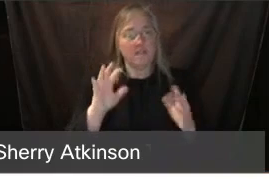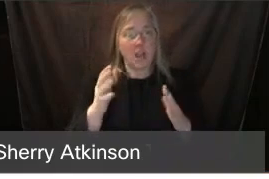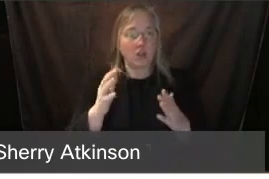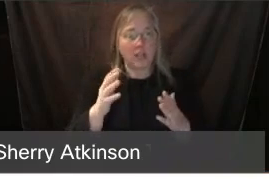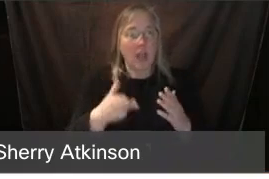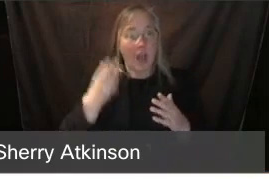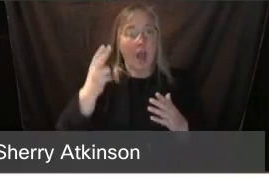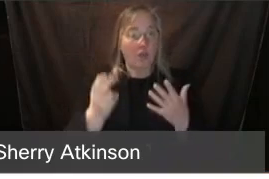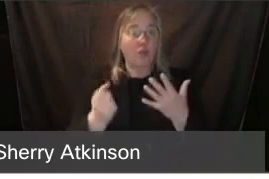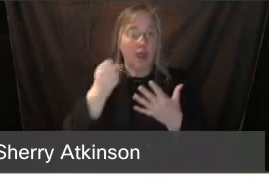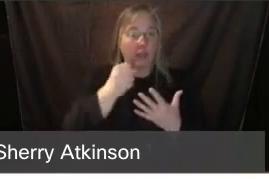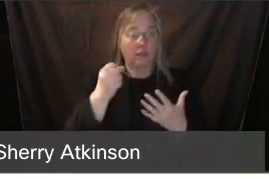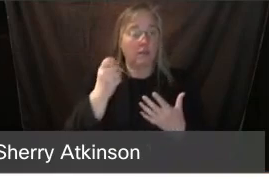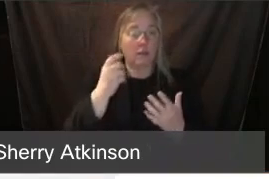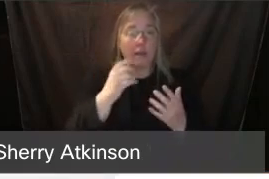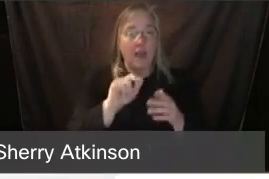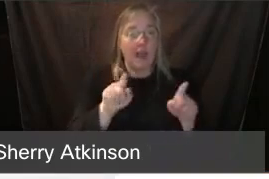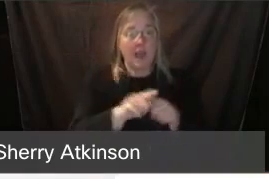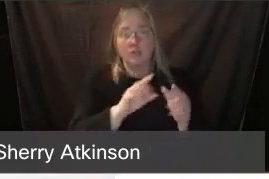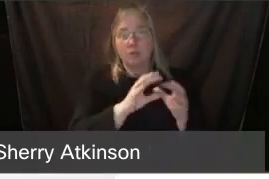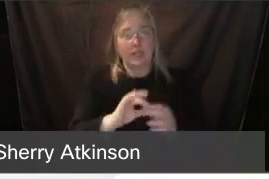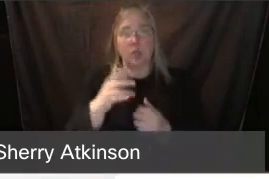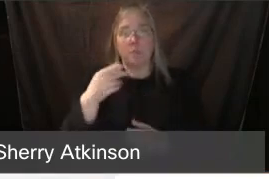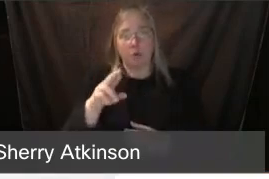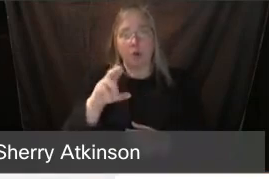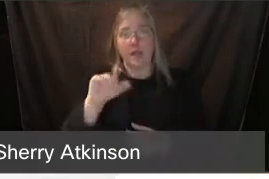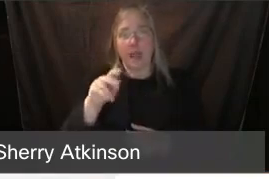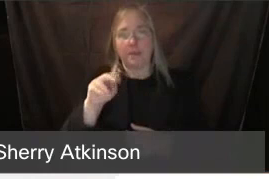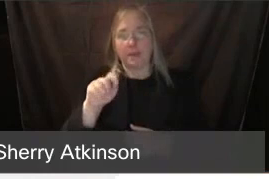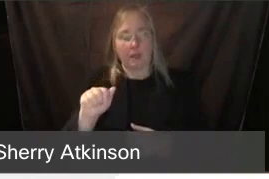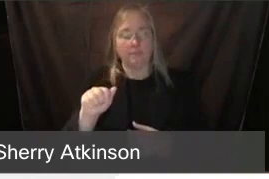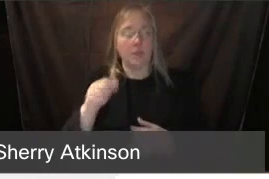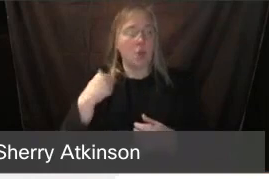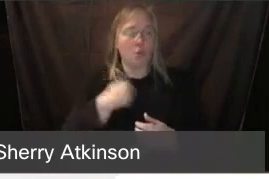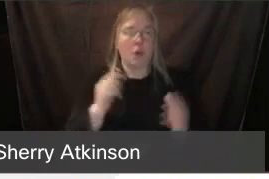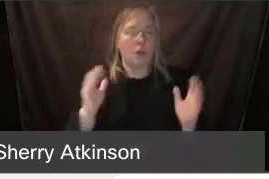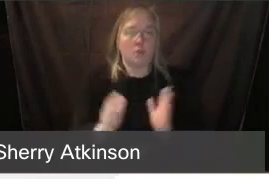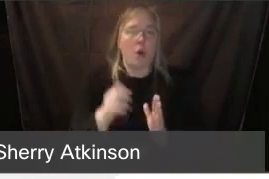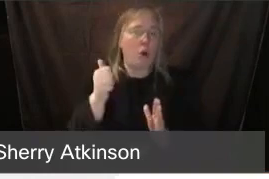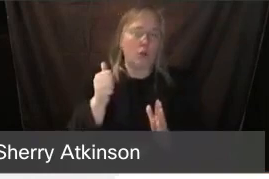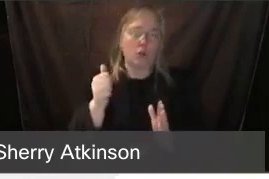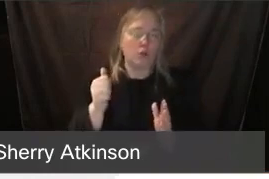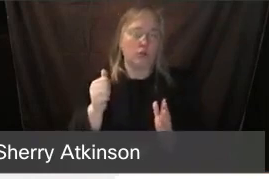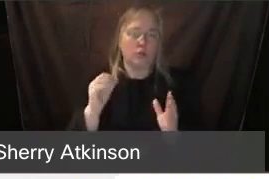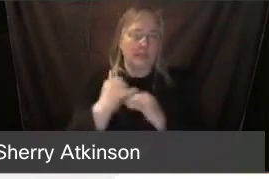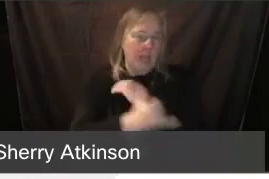capita. We're a smaller county with a lot of highly assessed property.